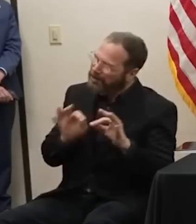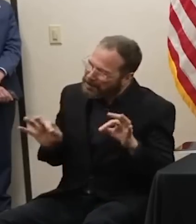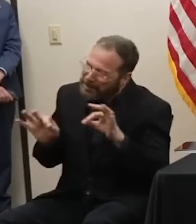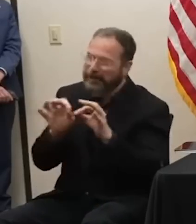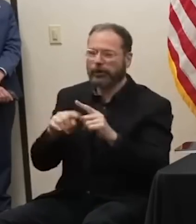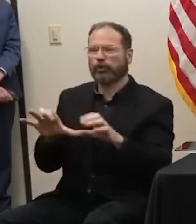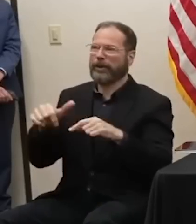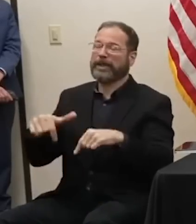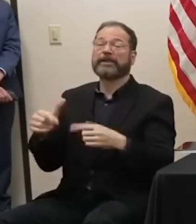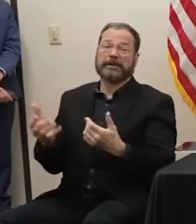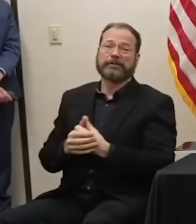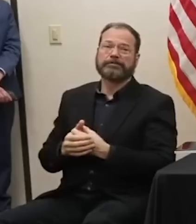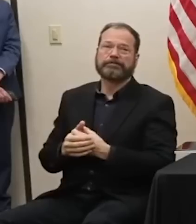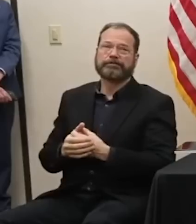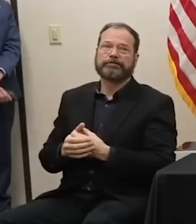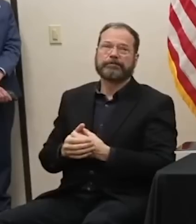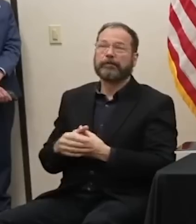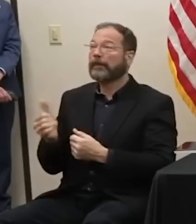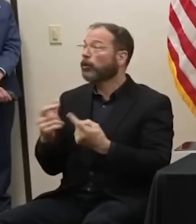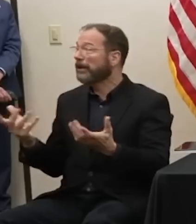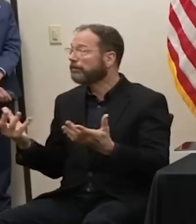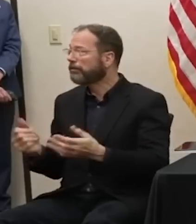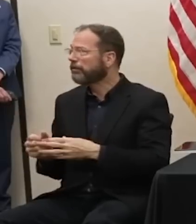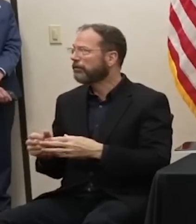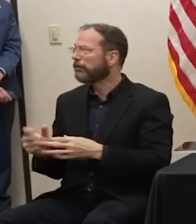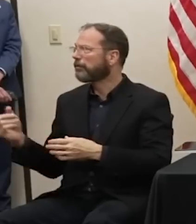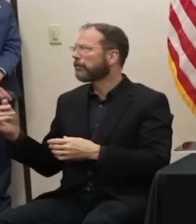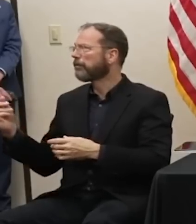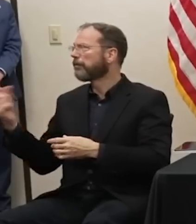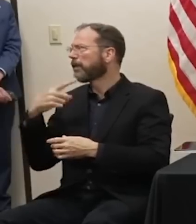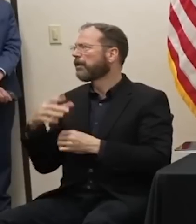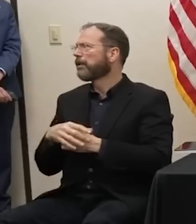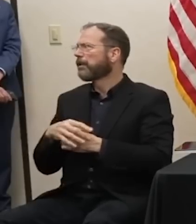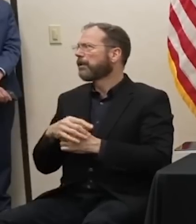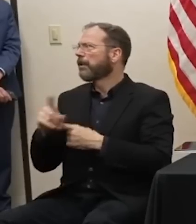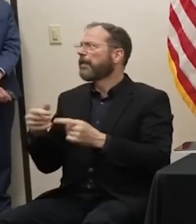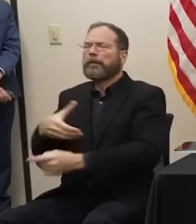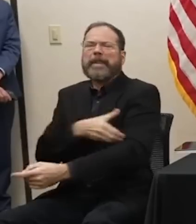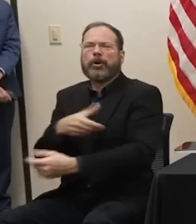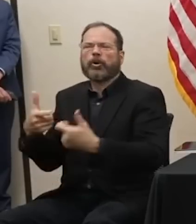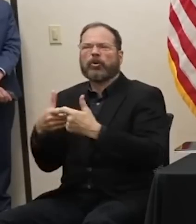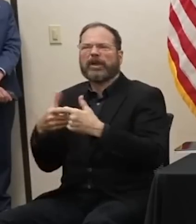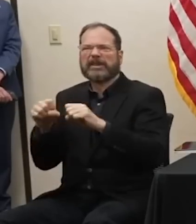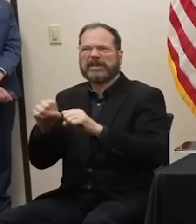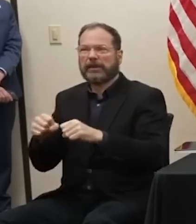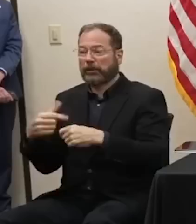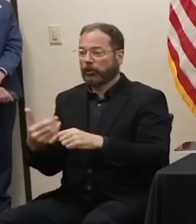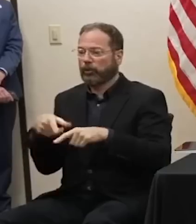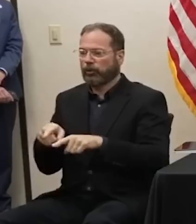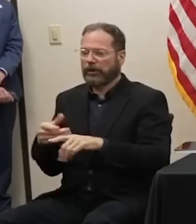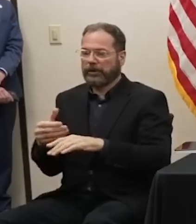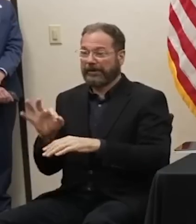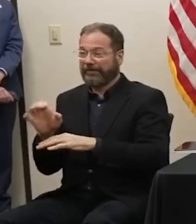Very good. And the local partners have been absolutely essential in doing that, Moody. Other questions? Go ahead. I have a